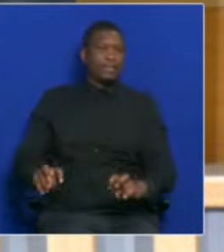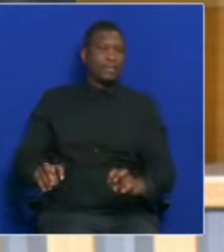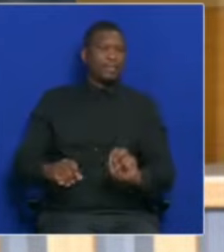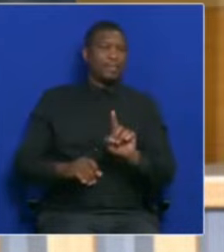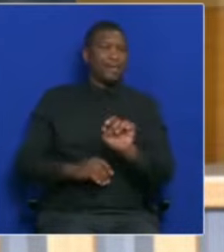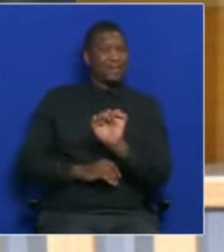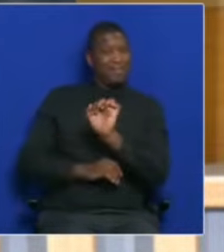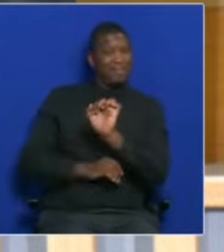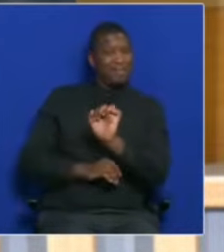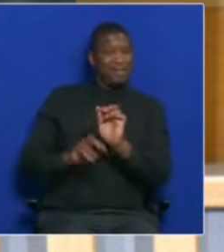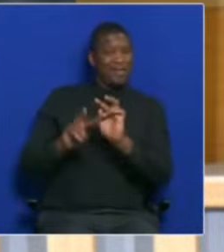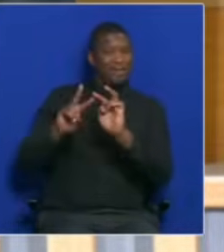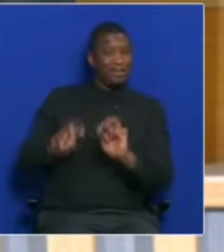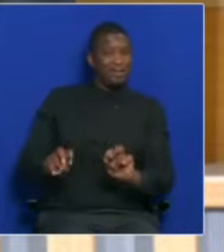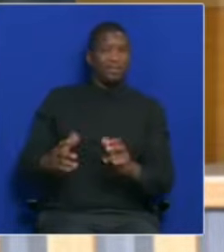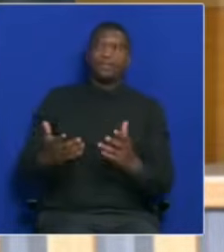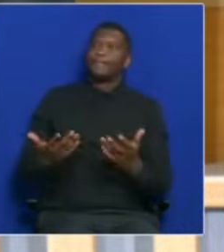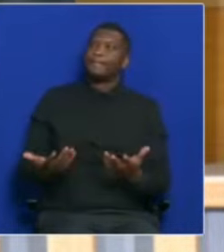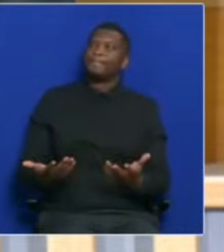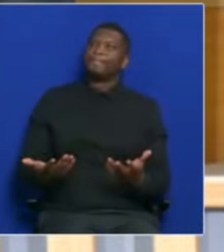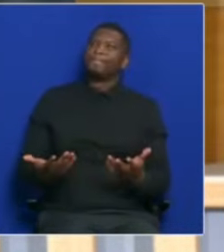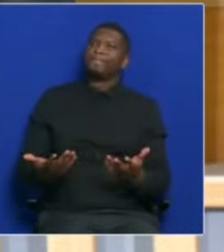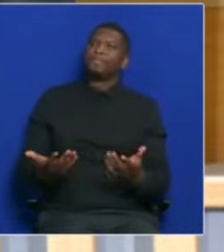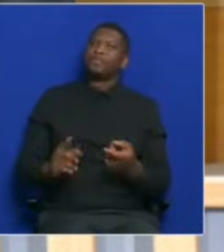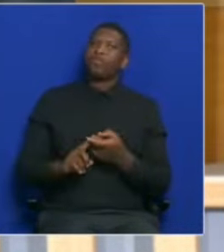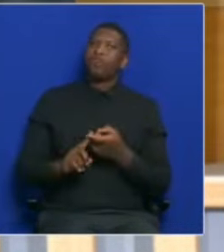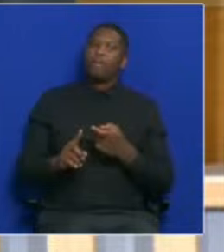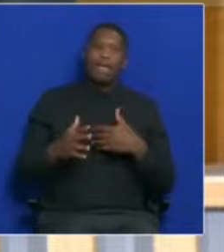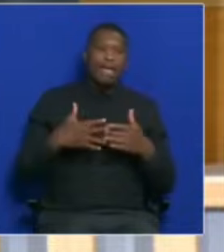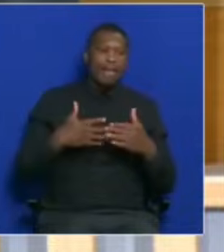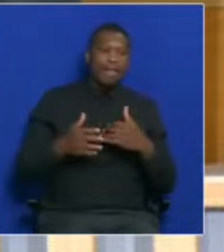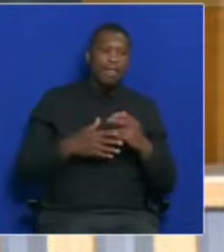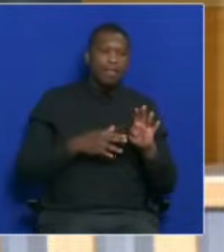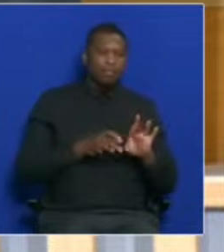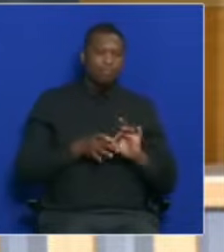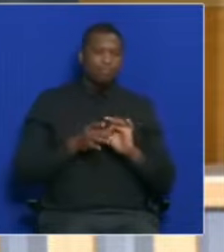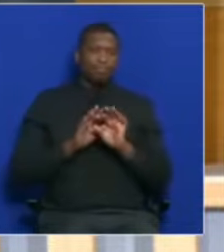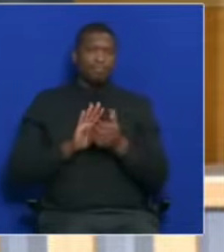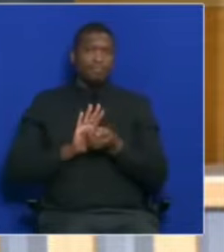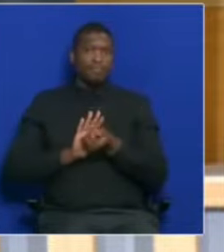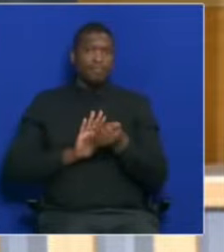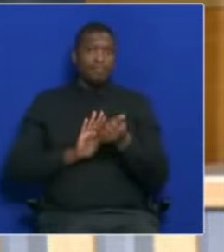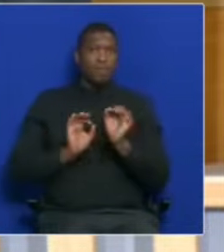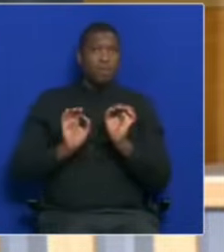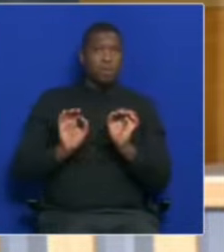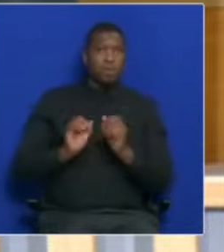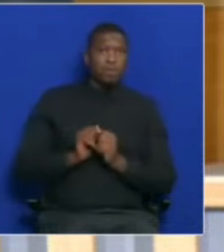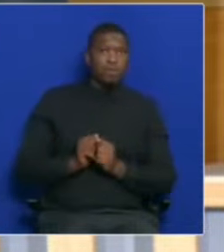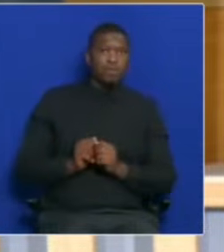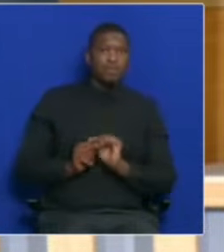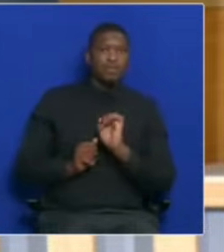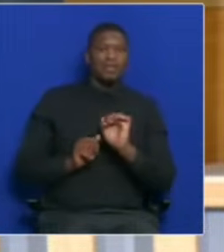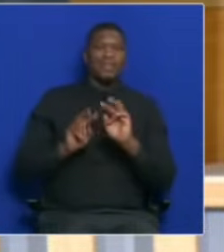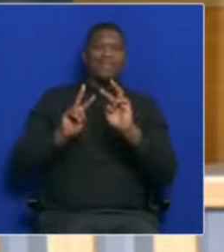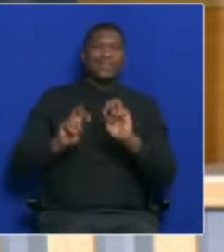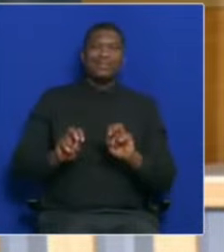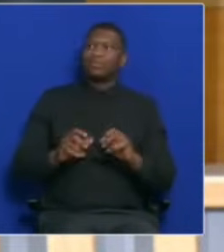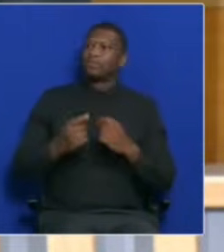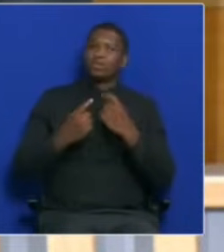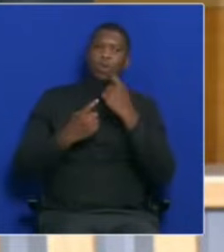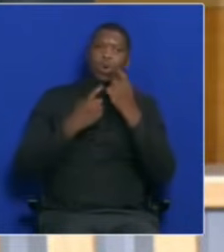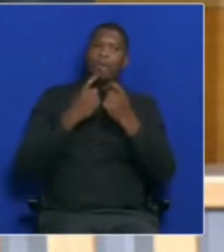founded on anything in the act. The investigation, there's no complaint, there's